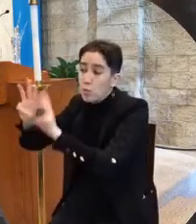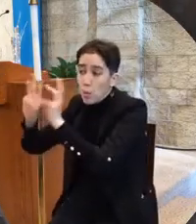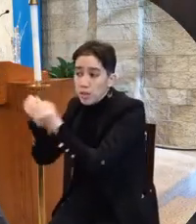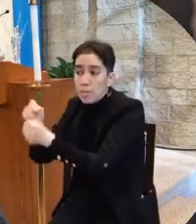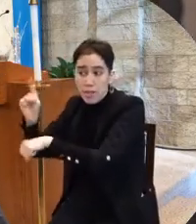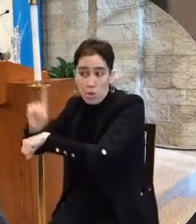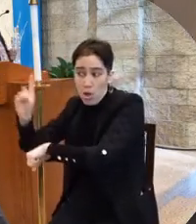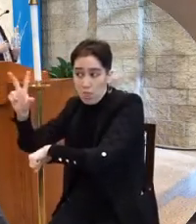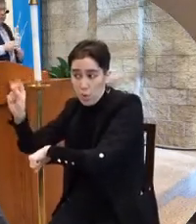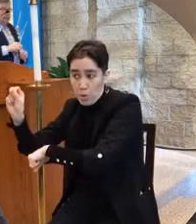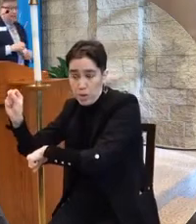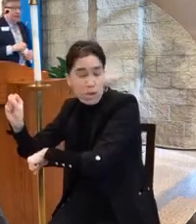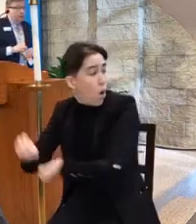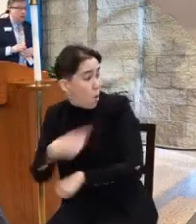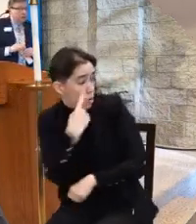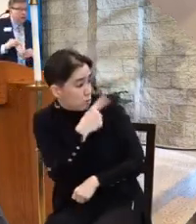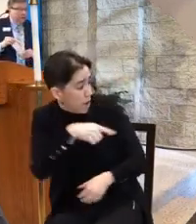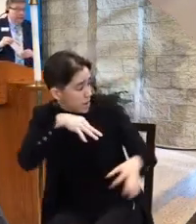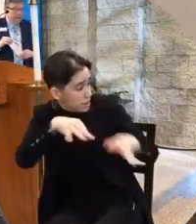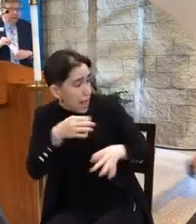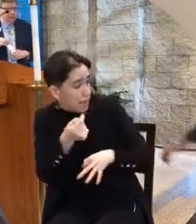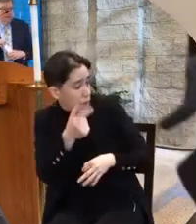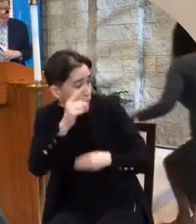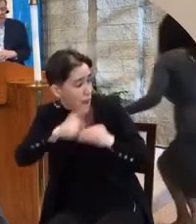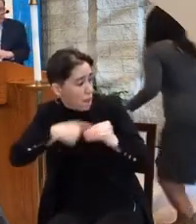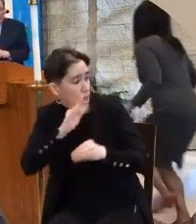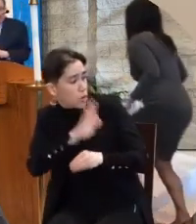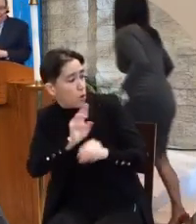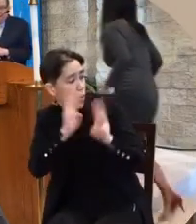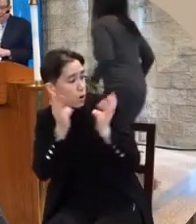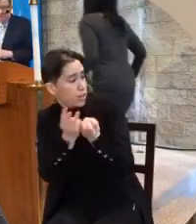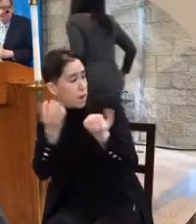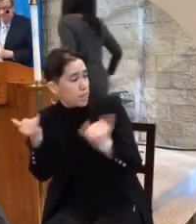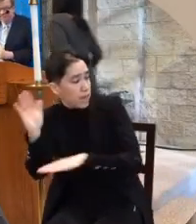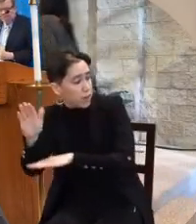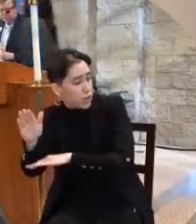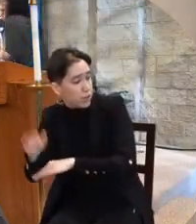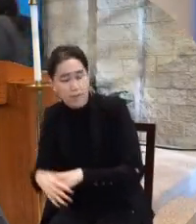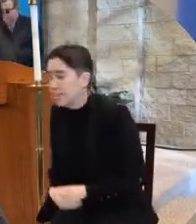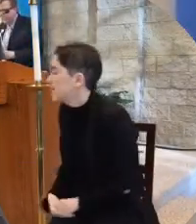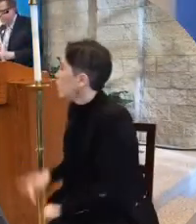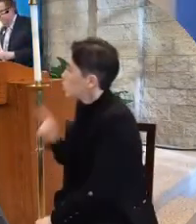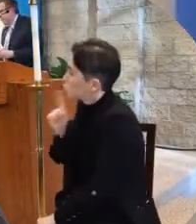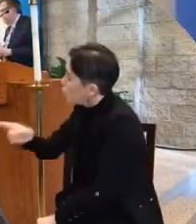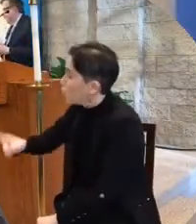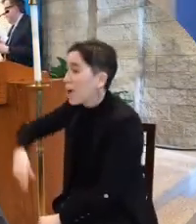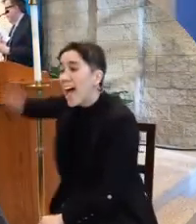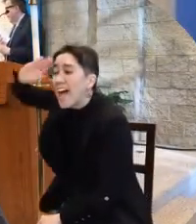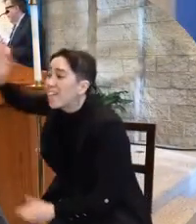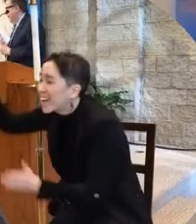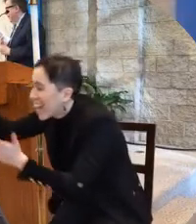Yes, would you say a couple of words about your workshop this afternoon, please, Esther. Thank you. Hello, everybody, again.